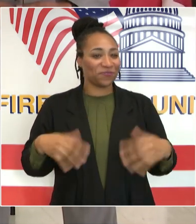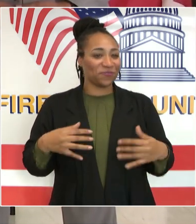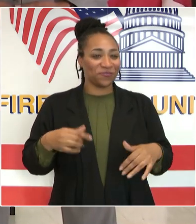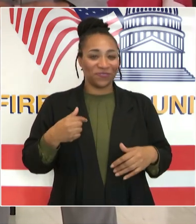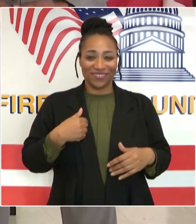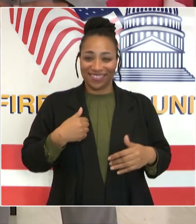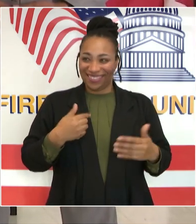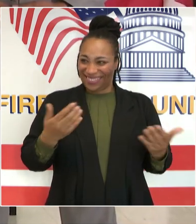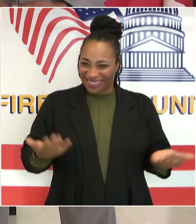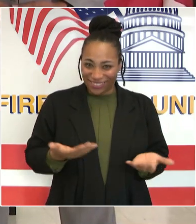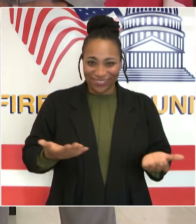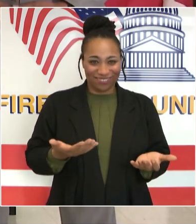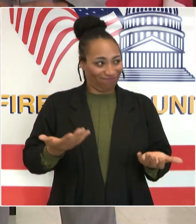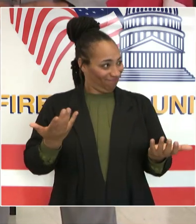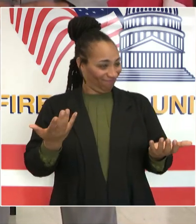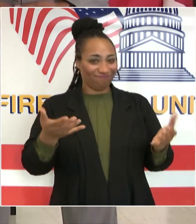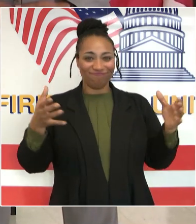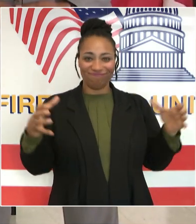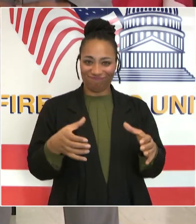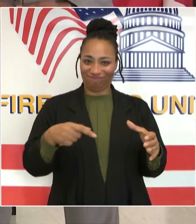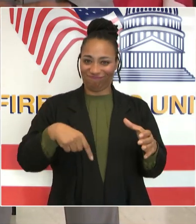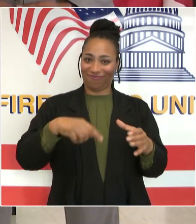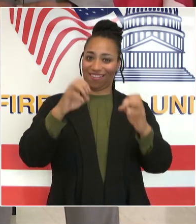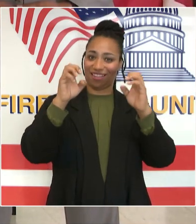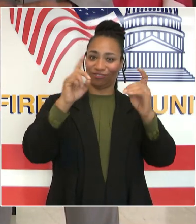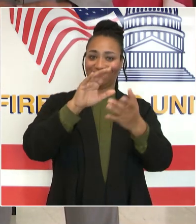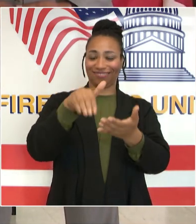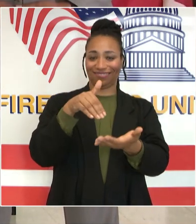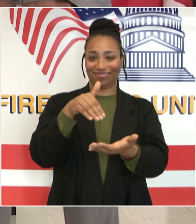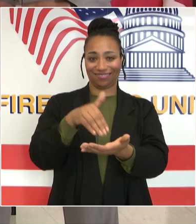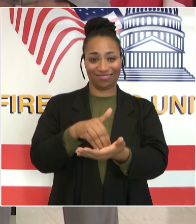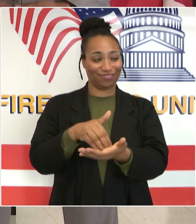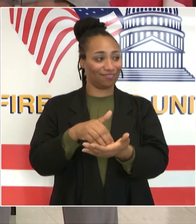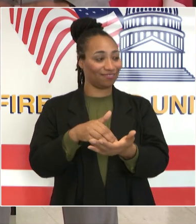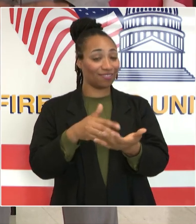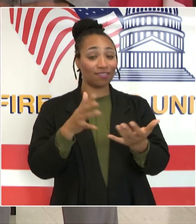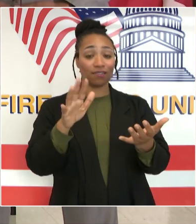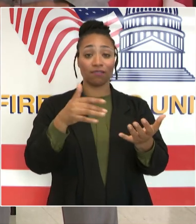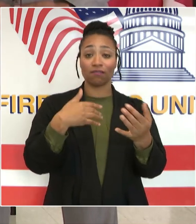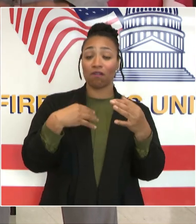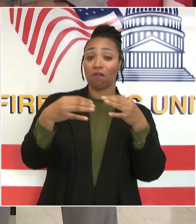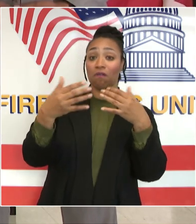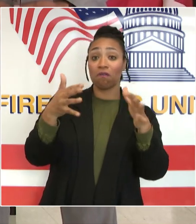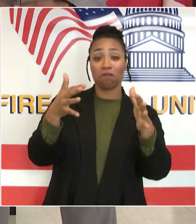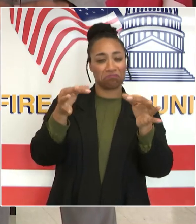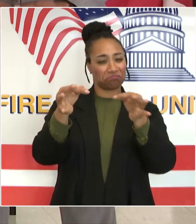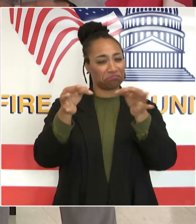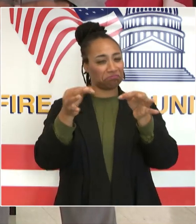Care First Arena, we are very focused on how we build a comprehensive